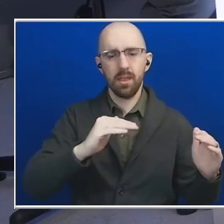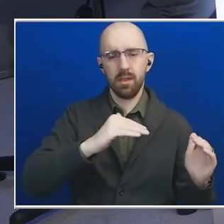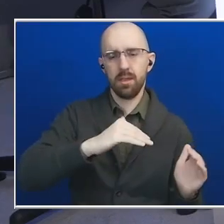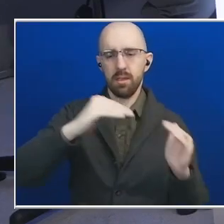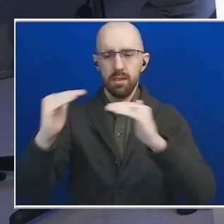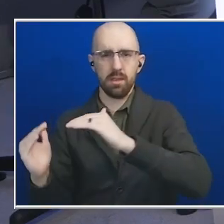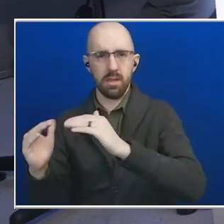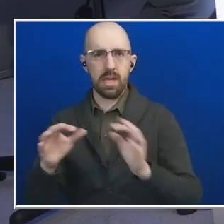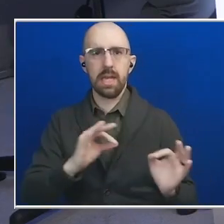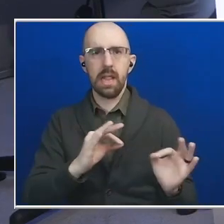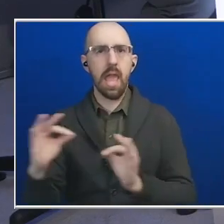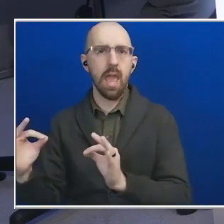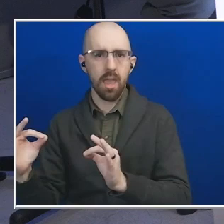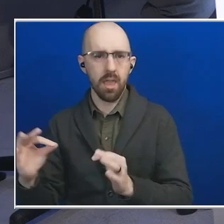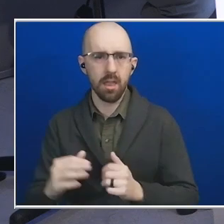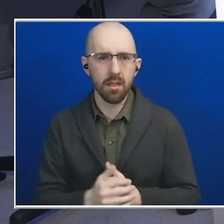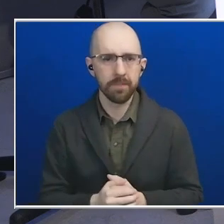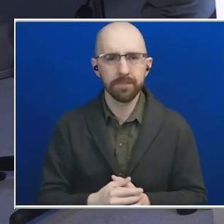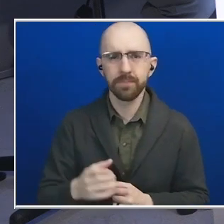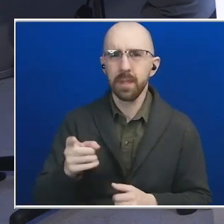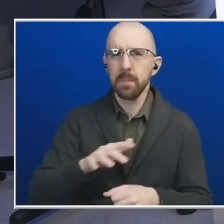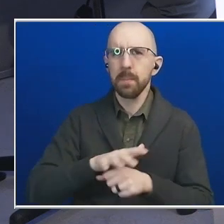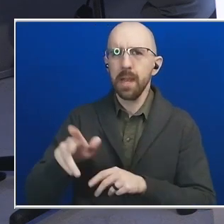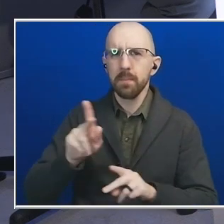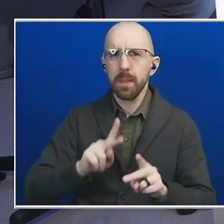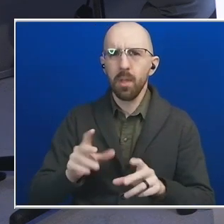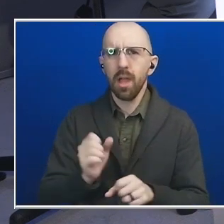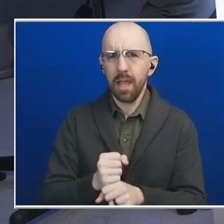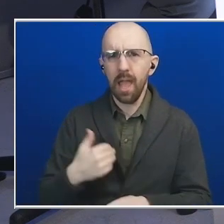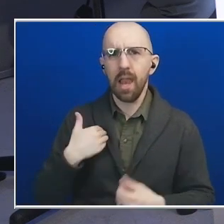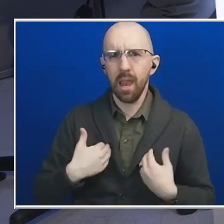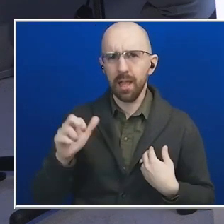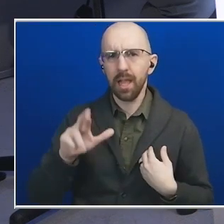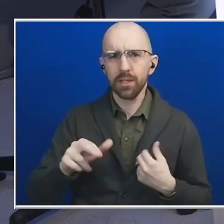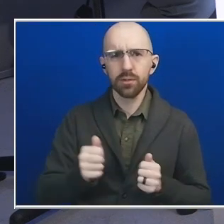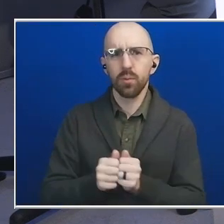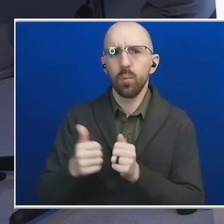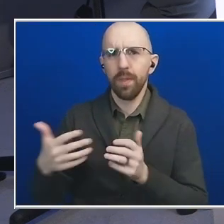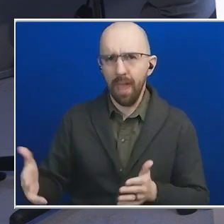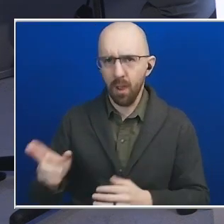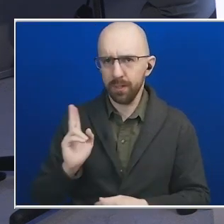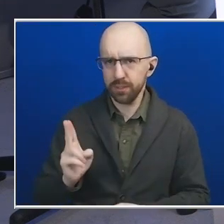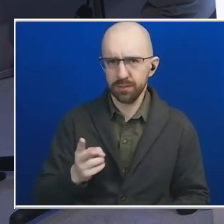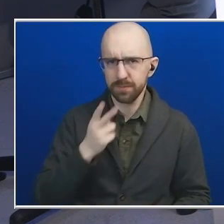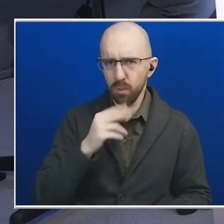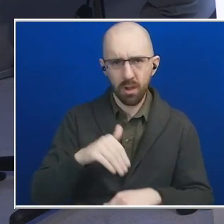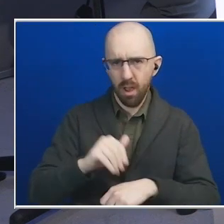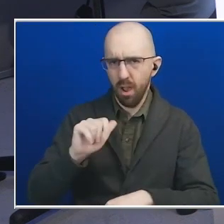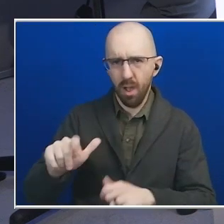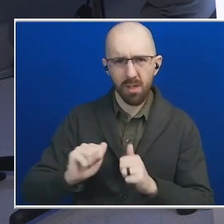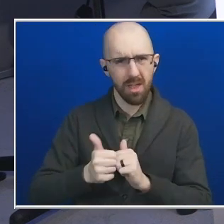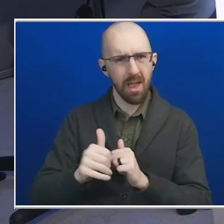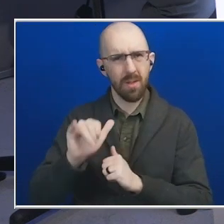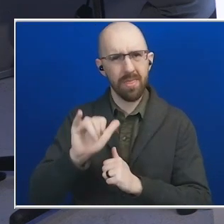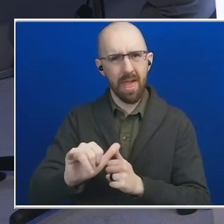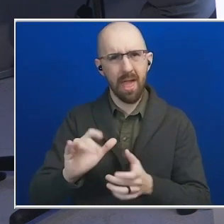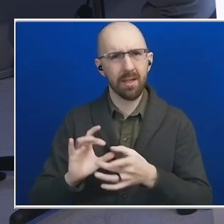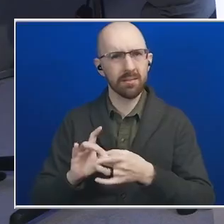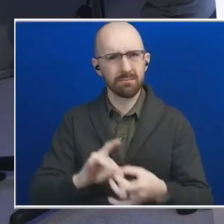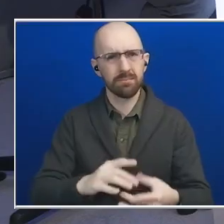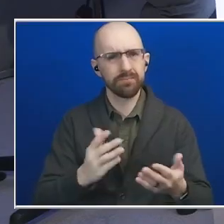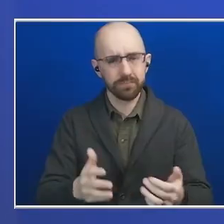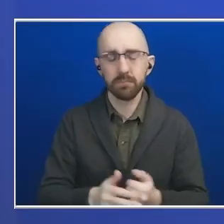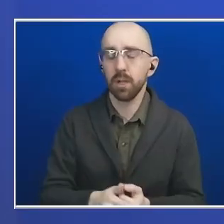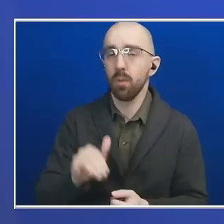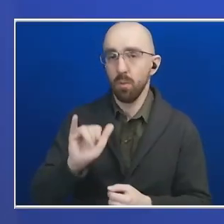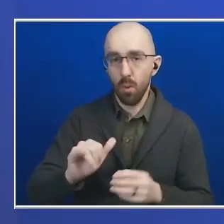plenty of people that get lung cancer without a history of lung smoking at all. How does that kind of play out? So the rates of those are actually increasing